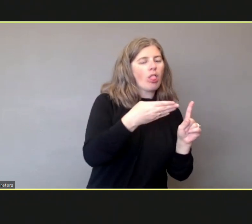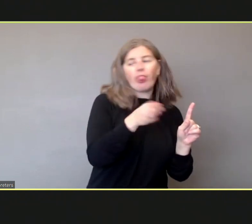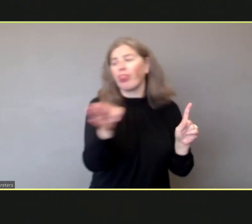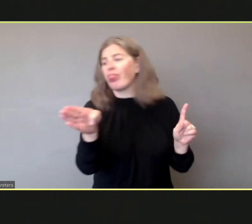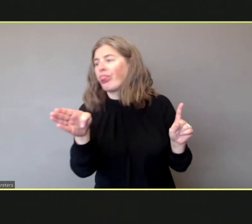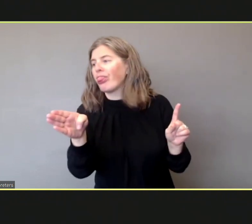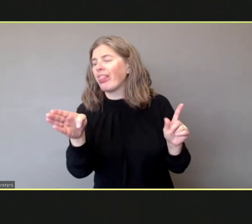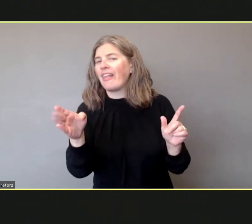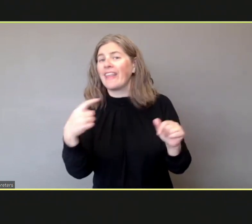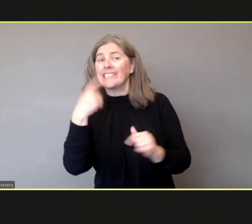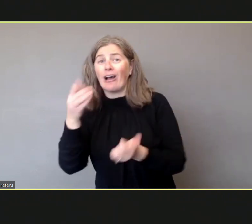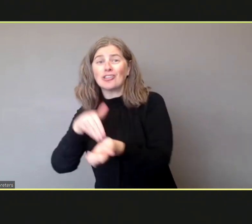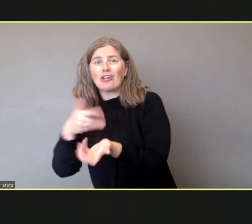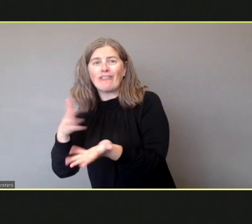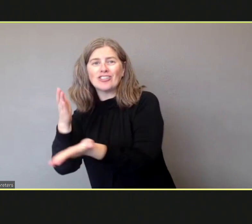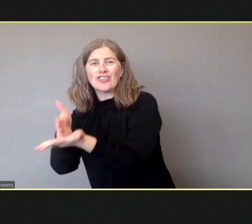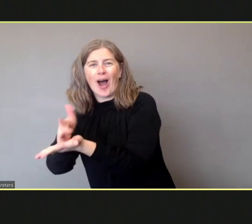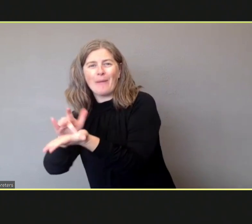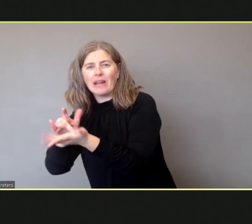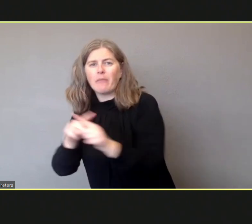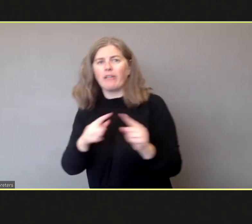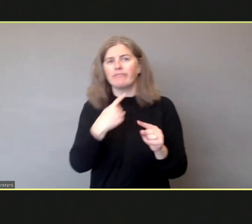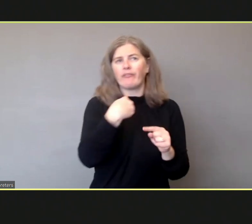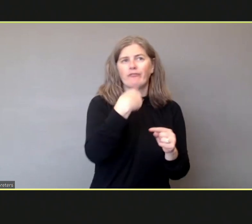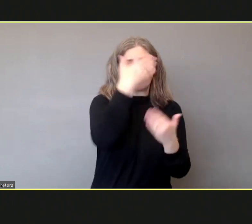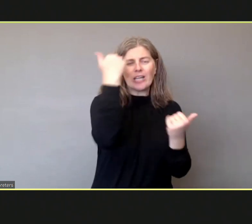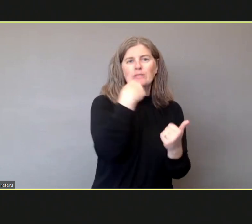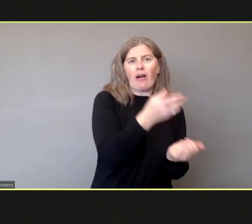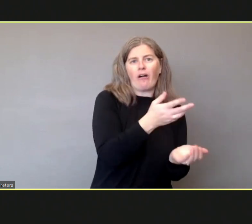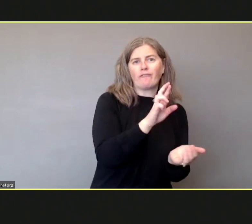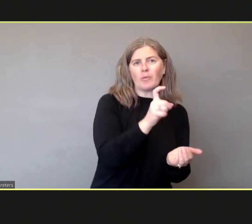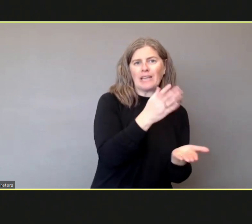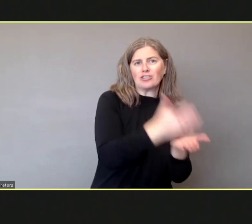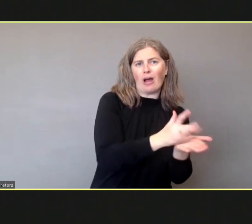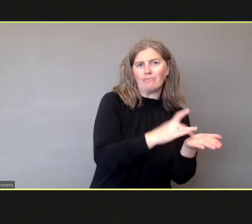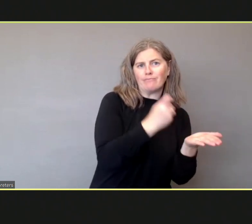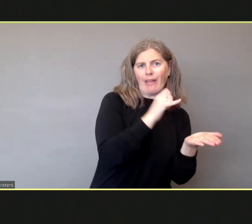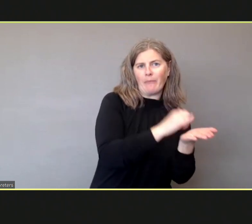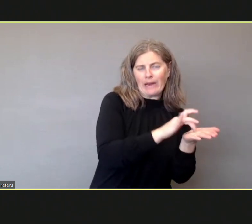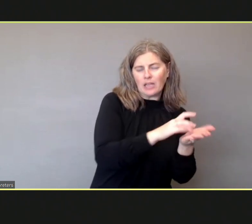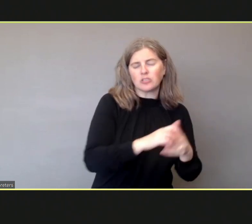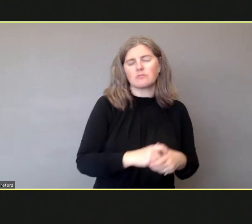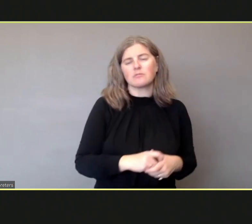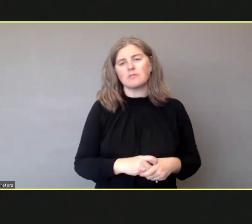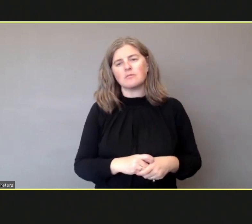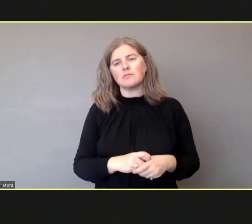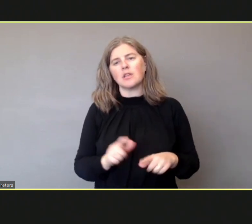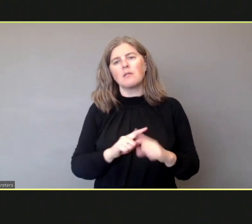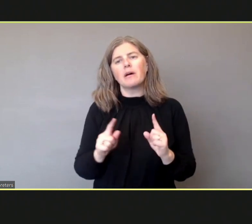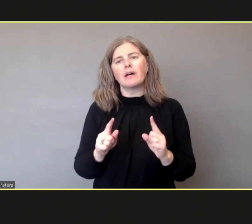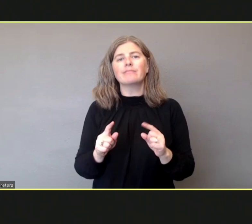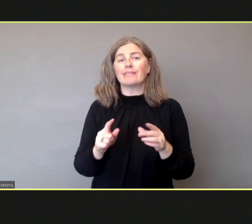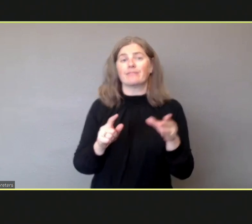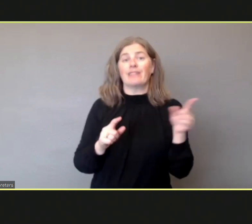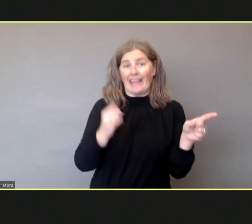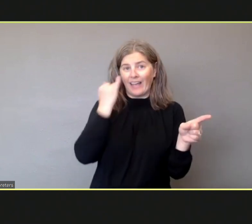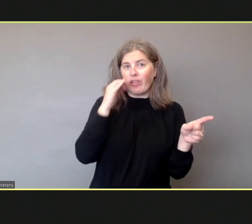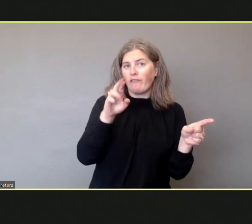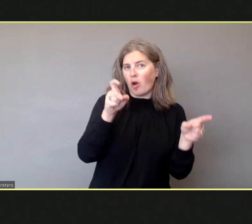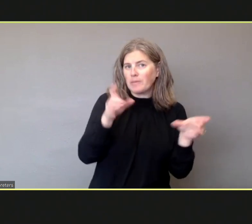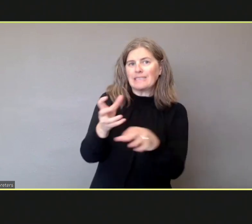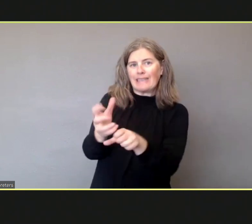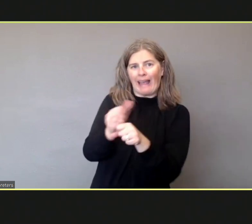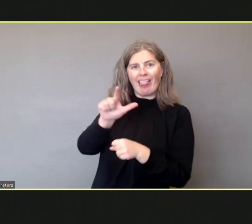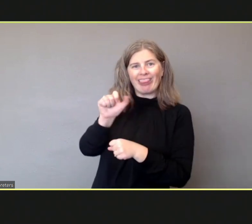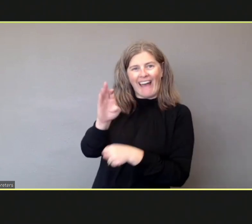not their pharmacist. But I think getting at the laboratory results is going to be our biggest